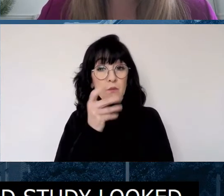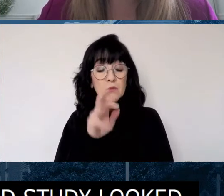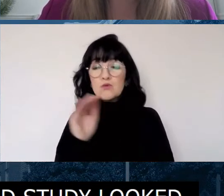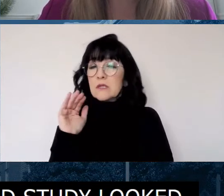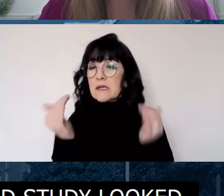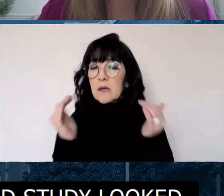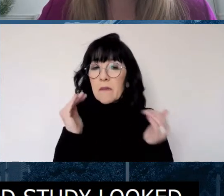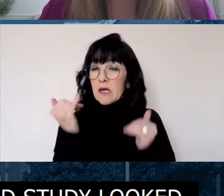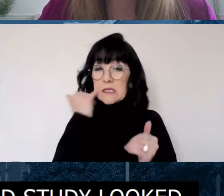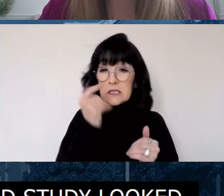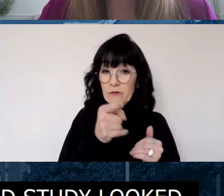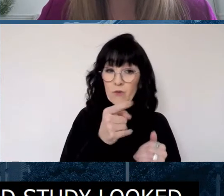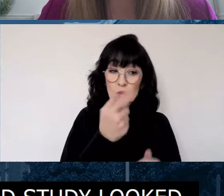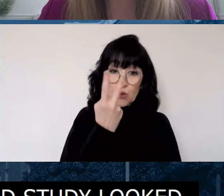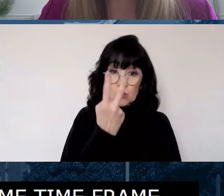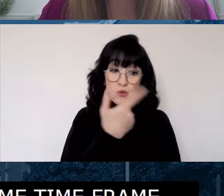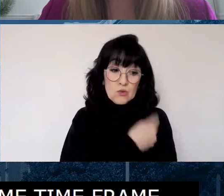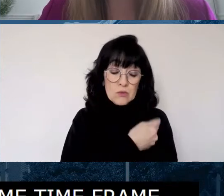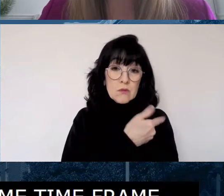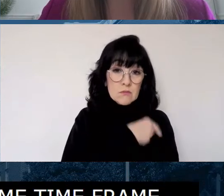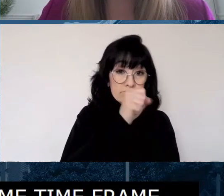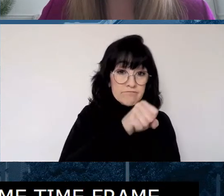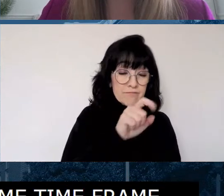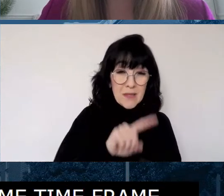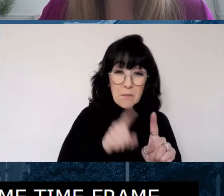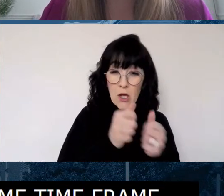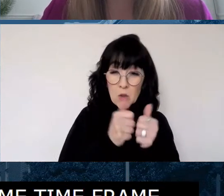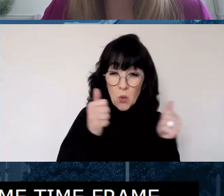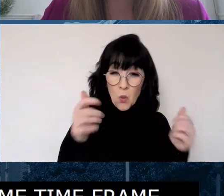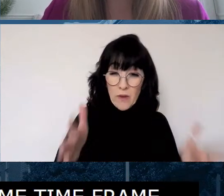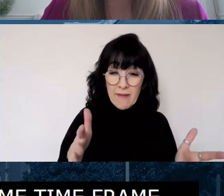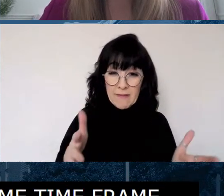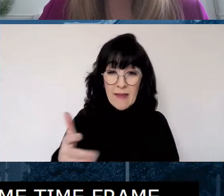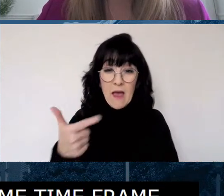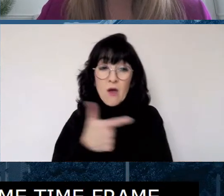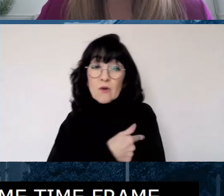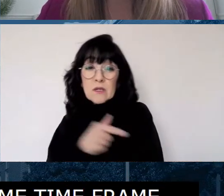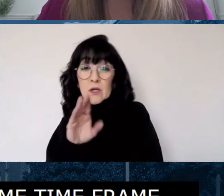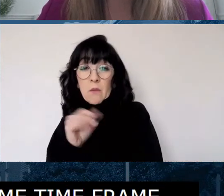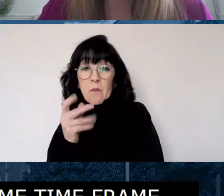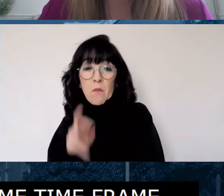doses increased vaccine effectiveness against hospitalization among adults